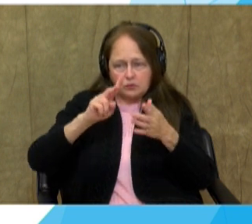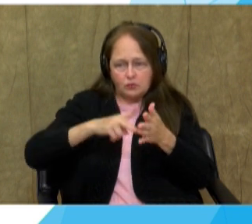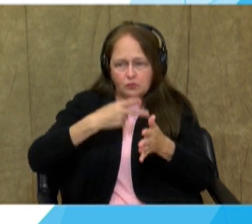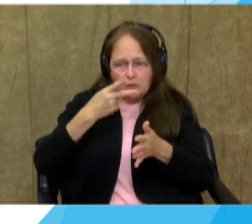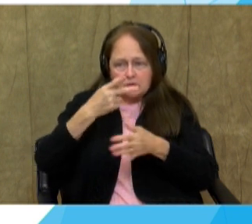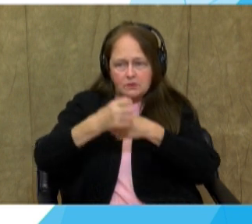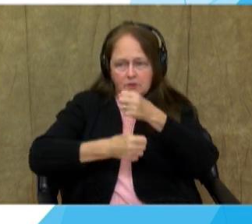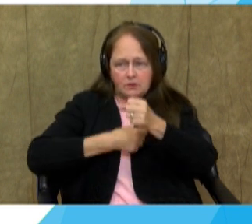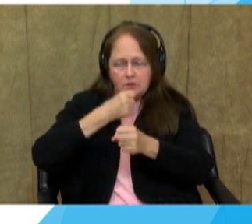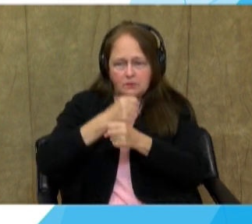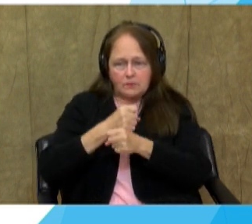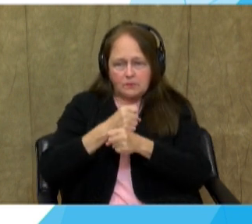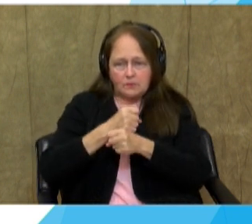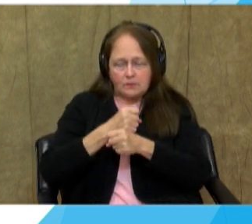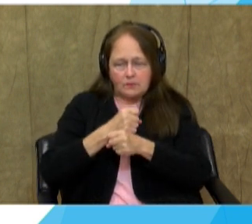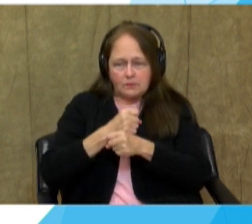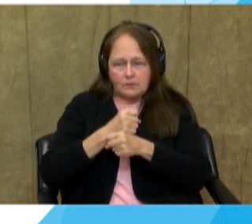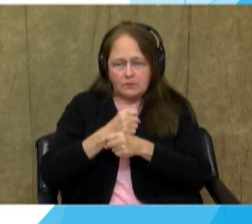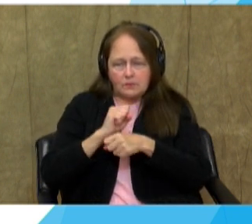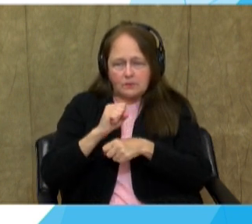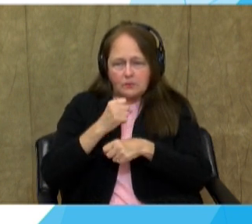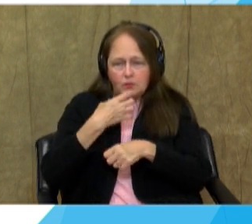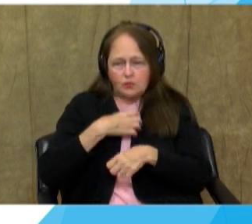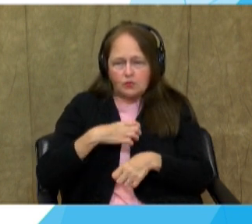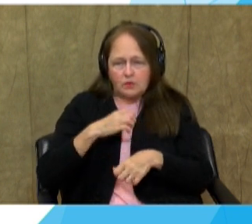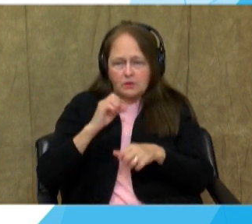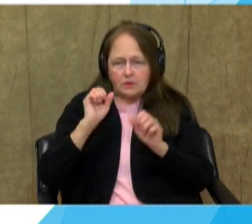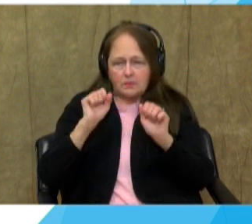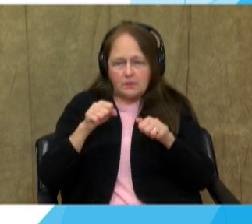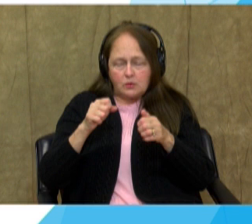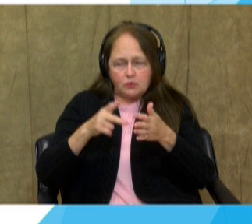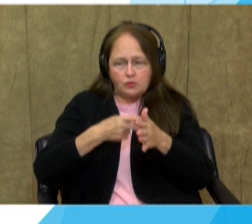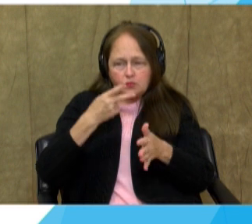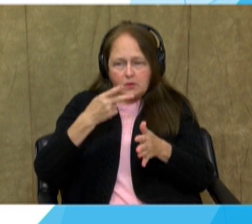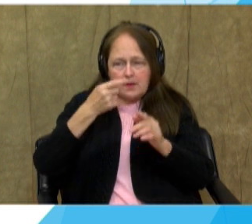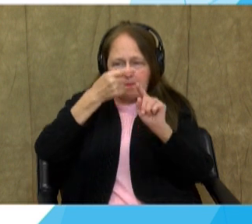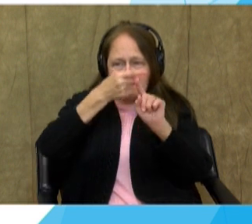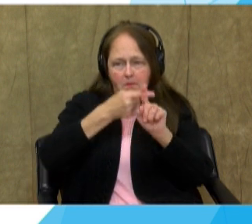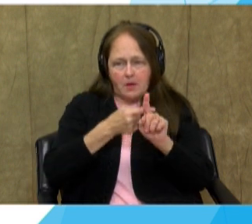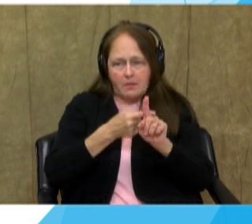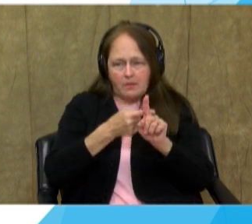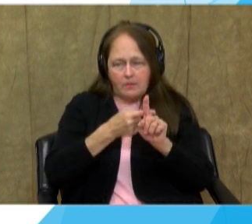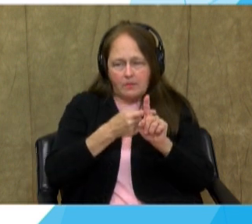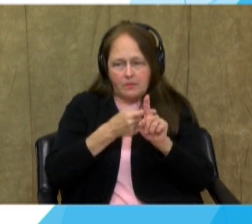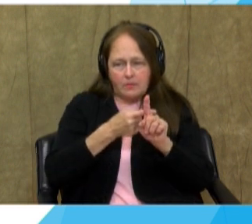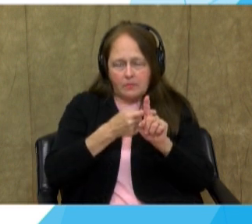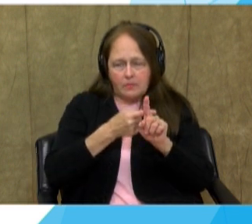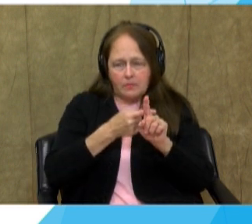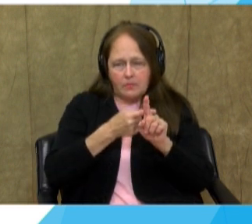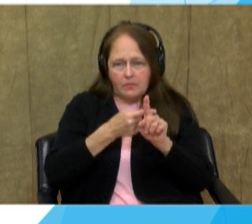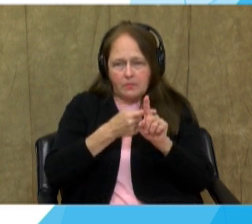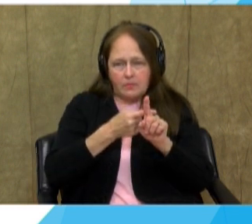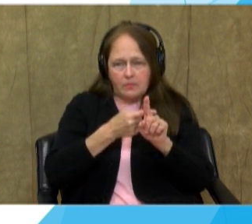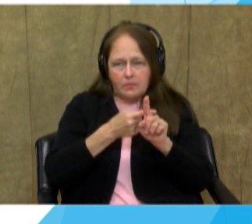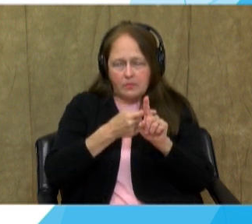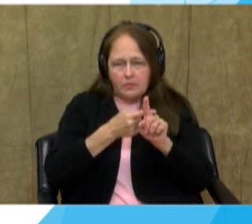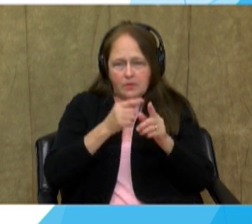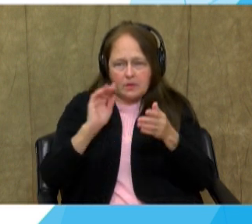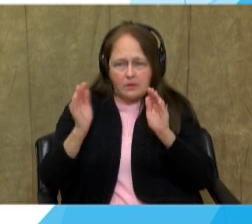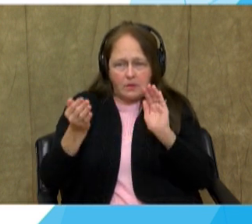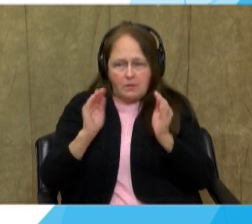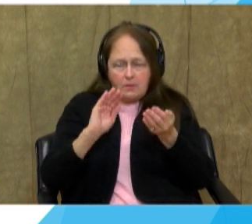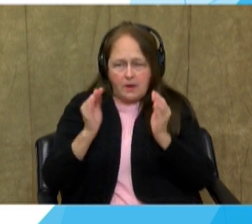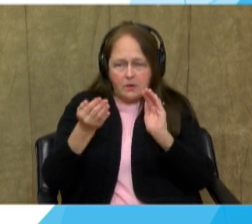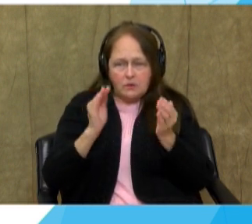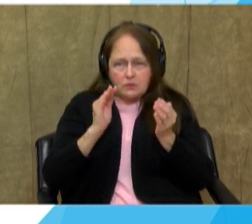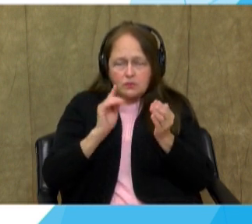go twice a year. She wished it could be twice a month. Now, in